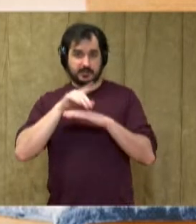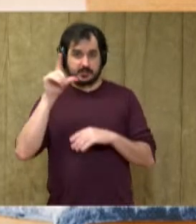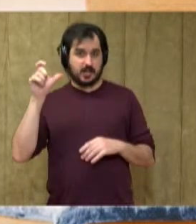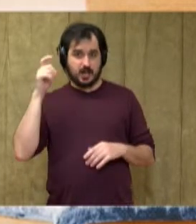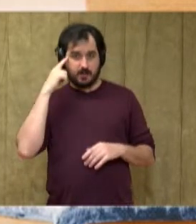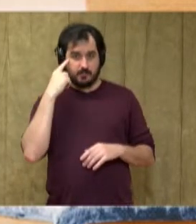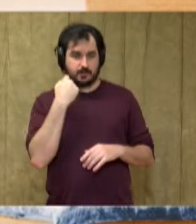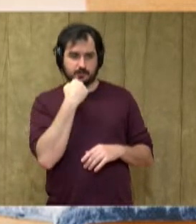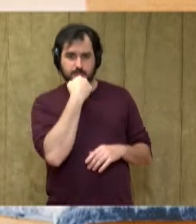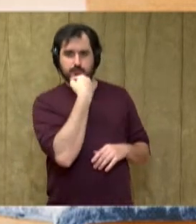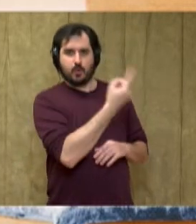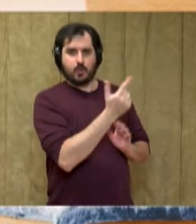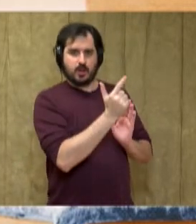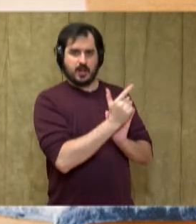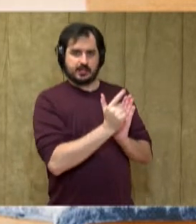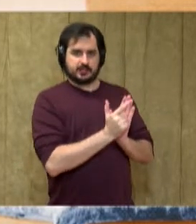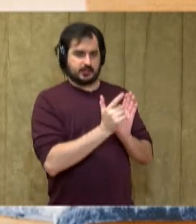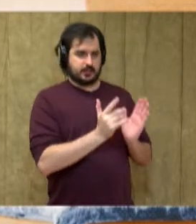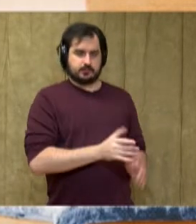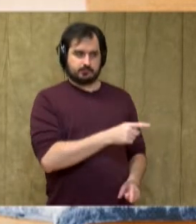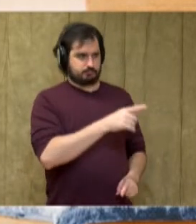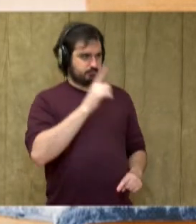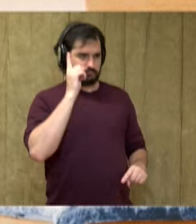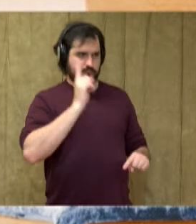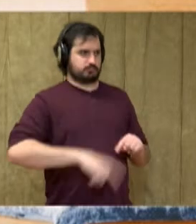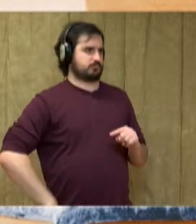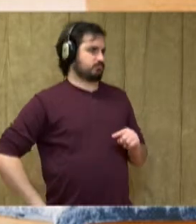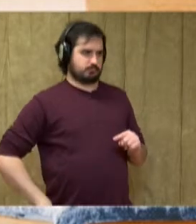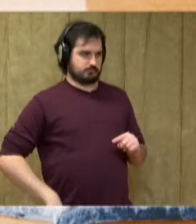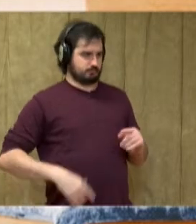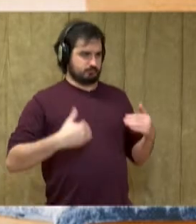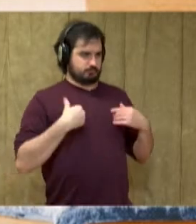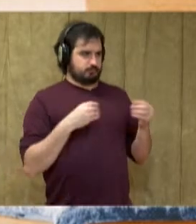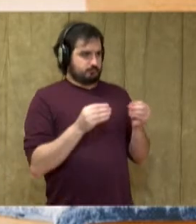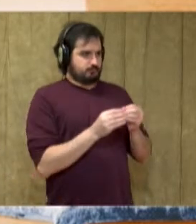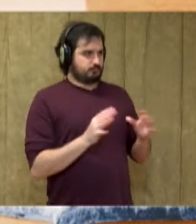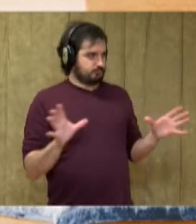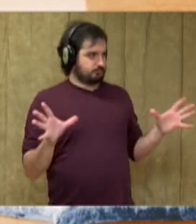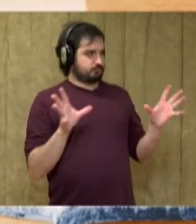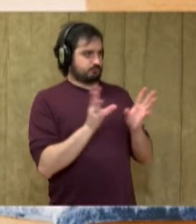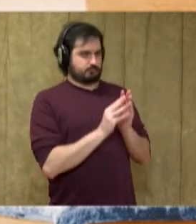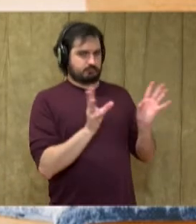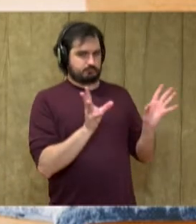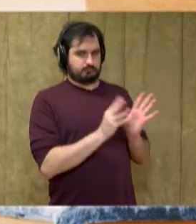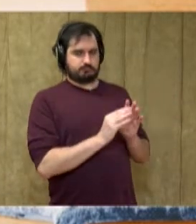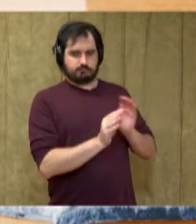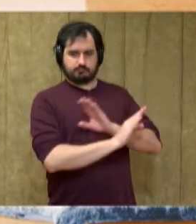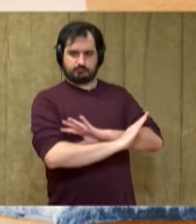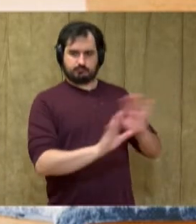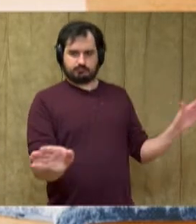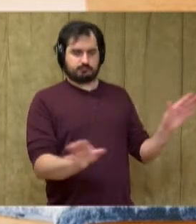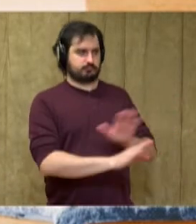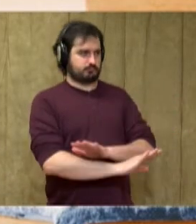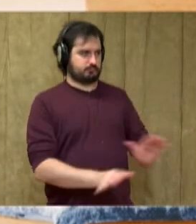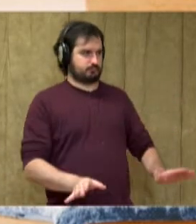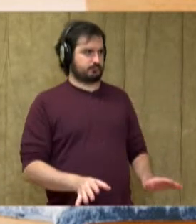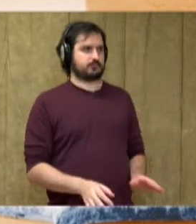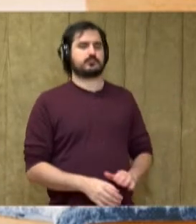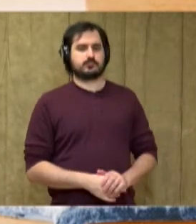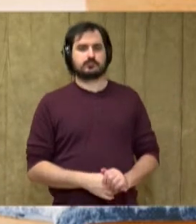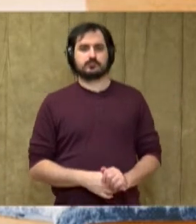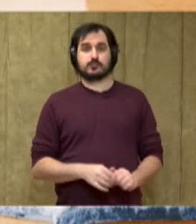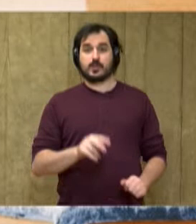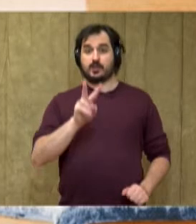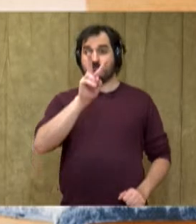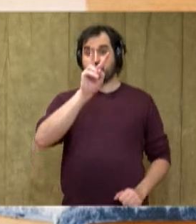meetings. So the colonists stopped trying to be polite. The Virginians, including George Washington,